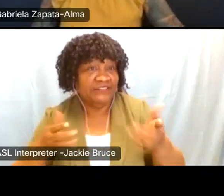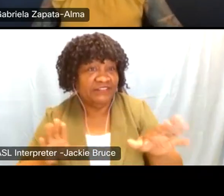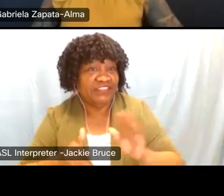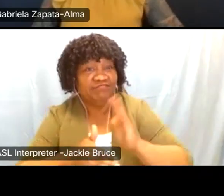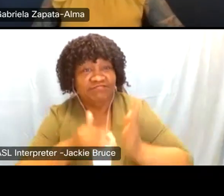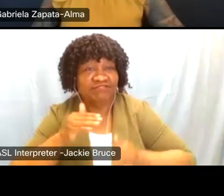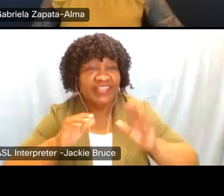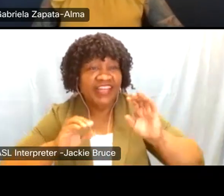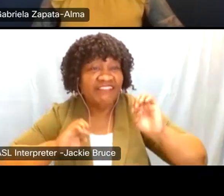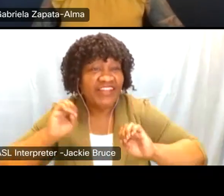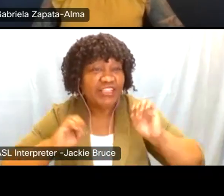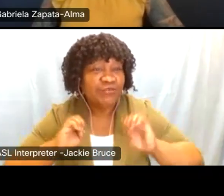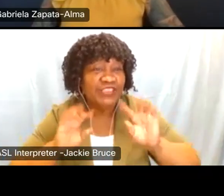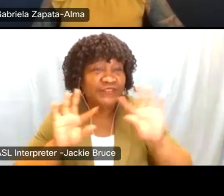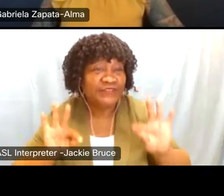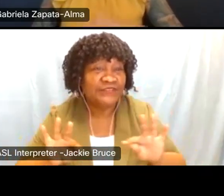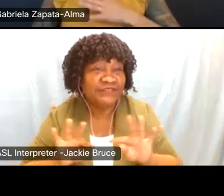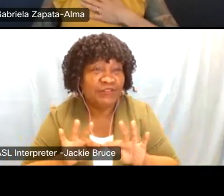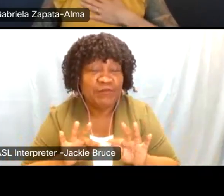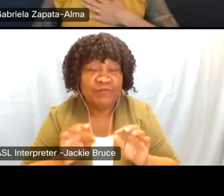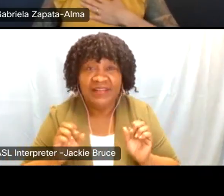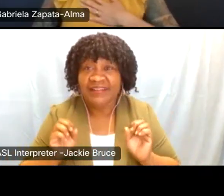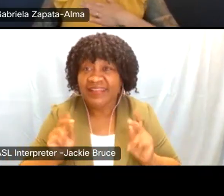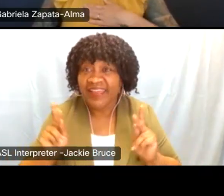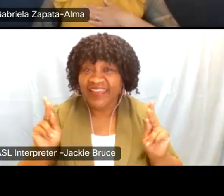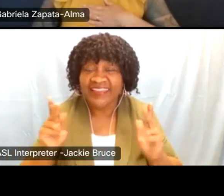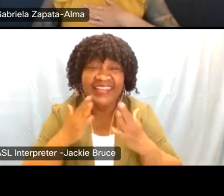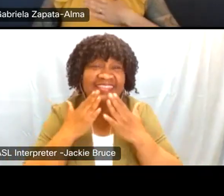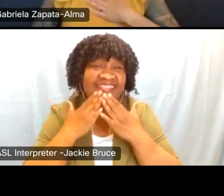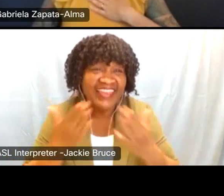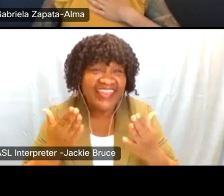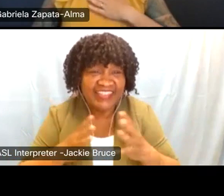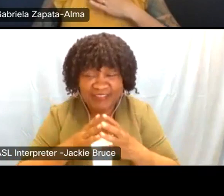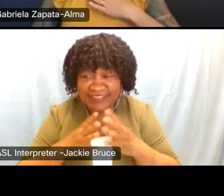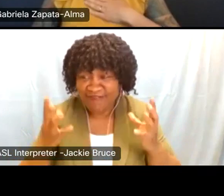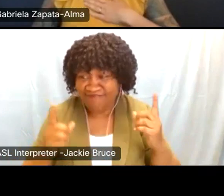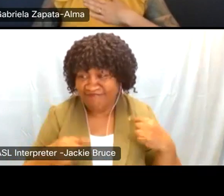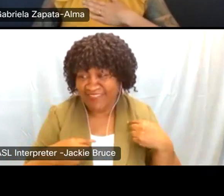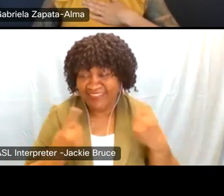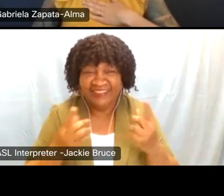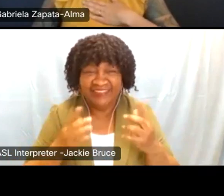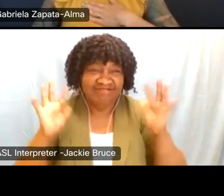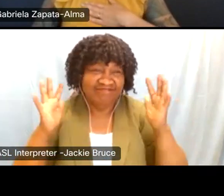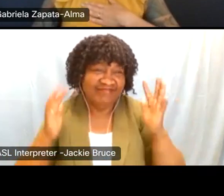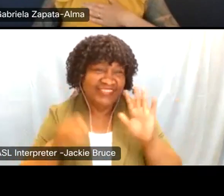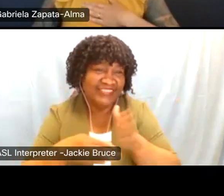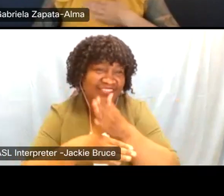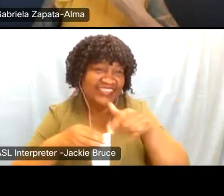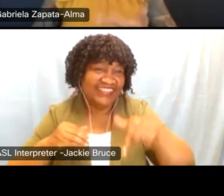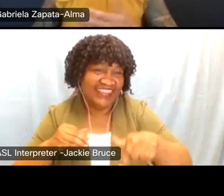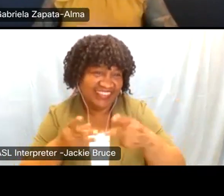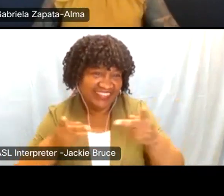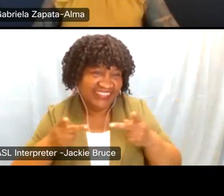the evaluation. All right. Thank you so much, everyone. It's been so wonderful to share this space